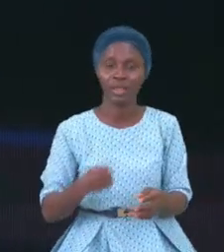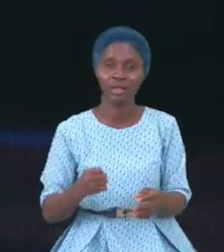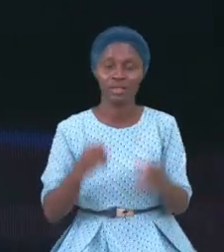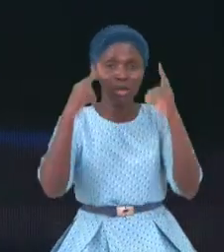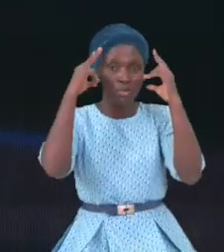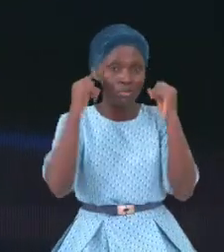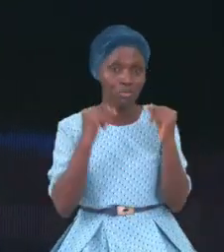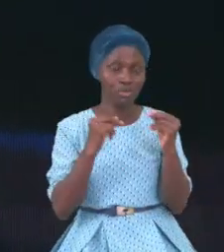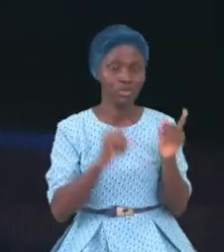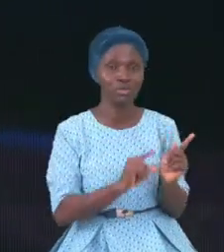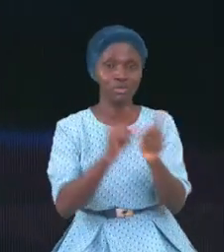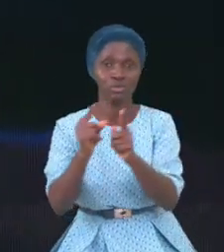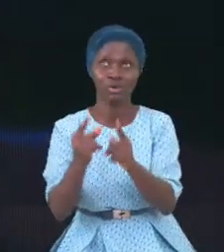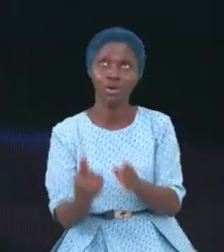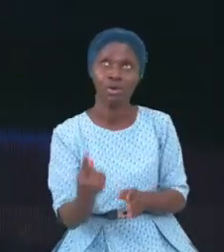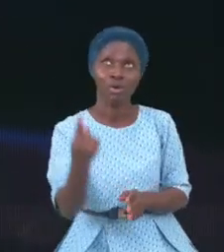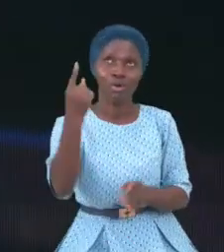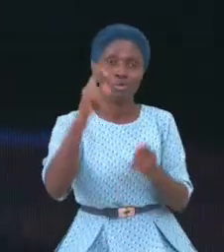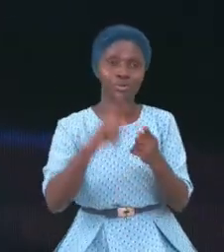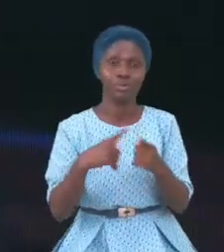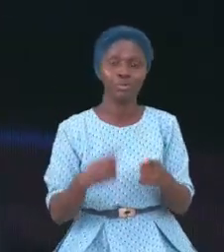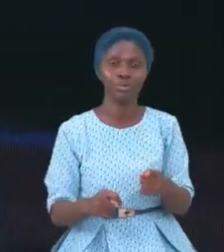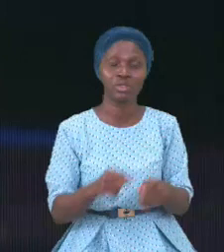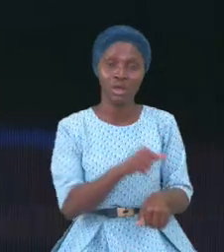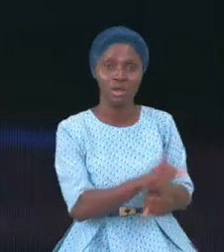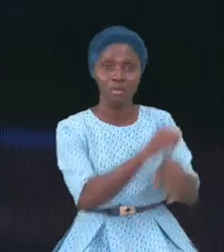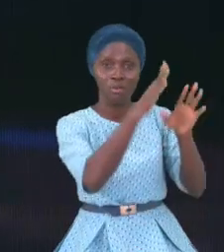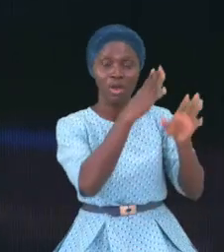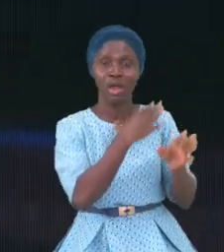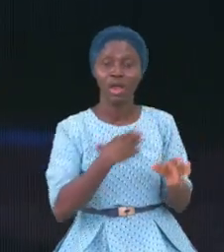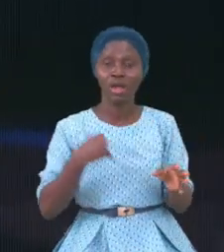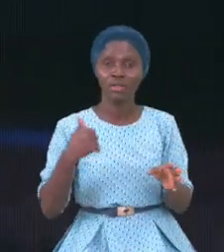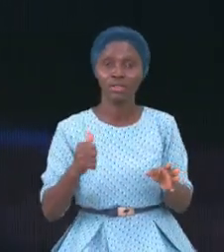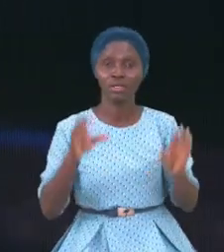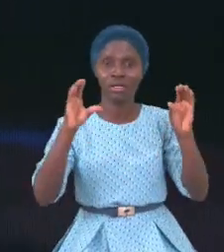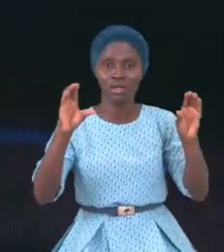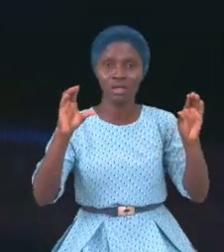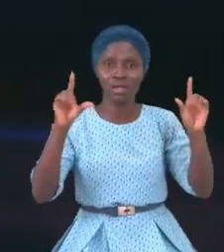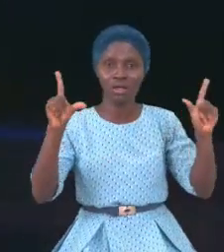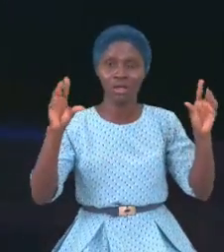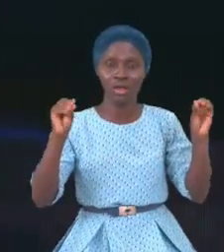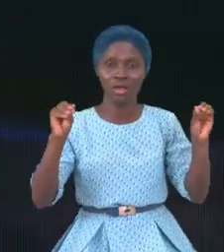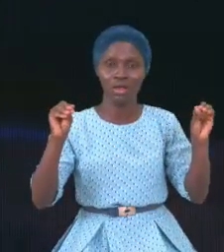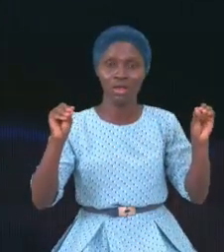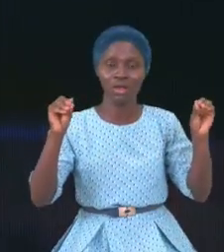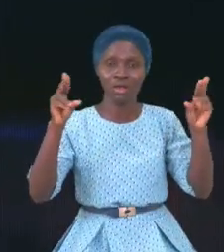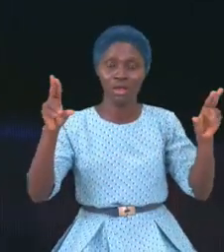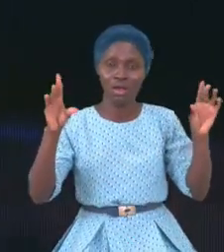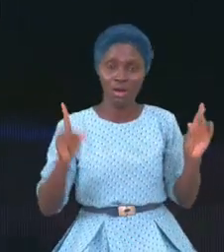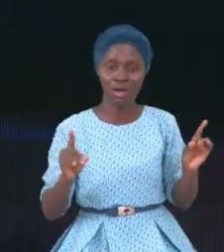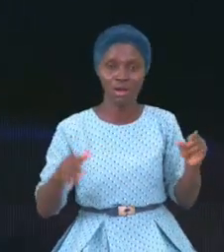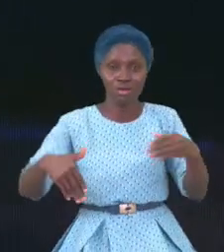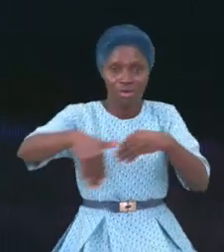the mount, and a cloud covered the mount, and Joshua was with